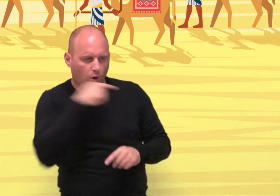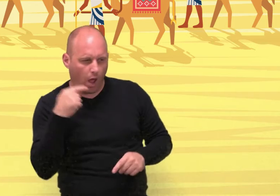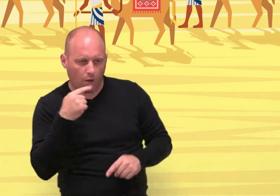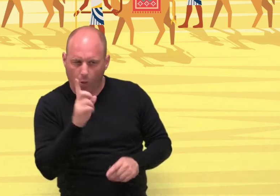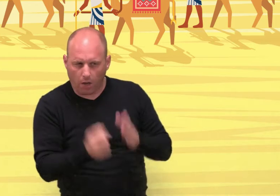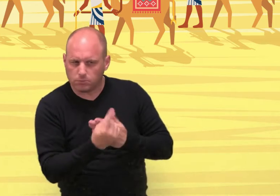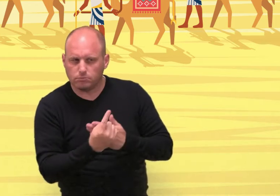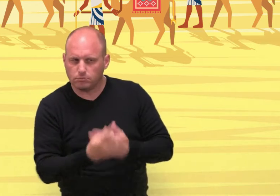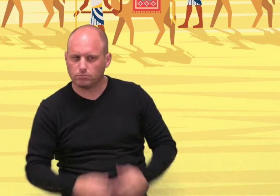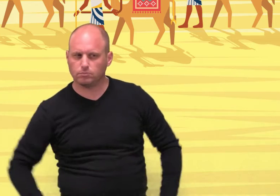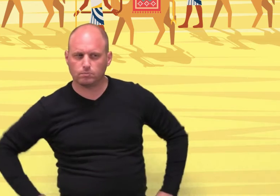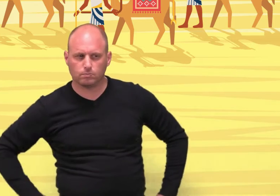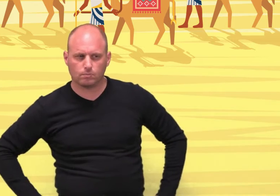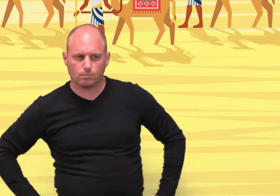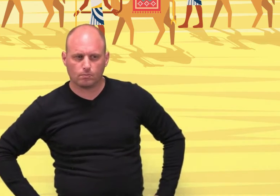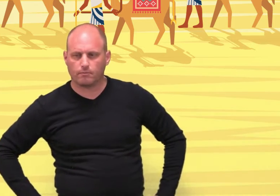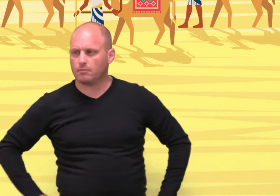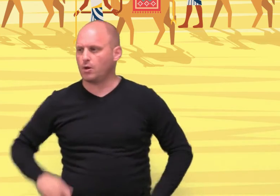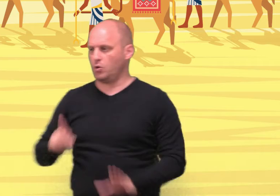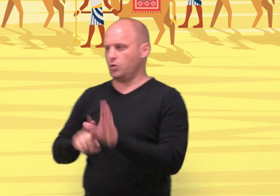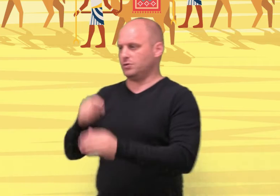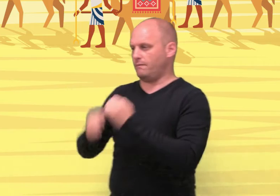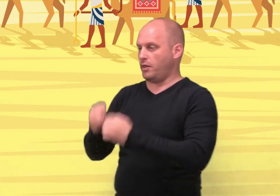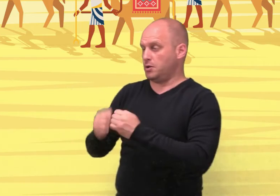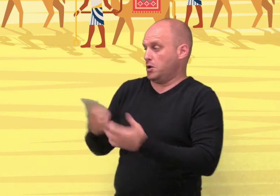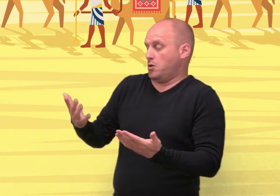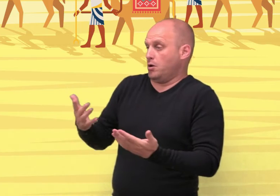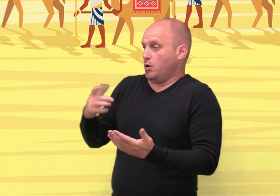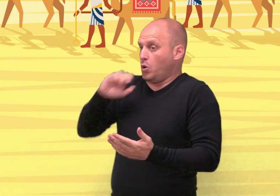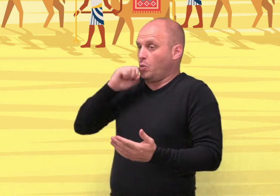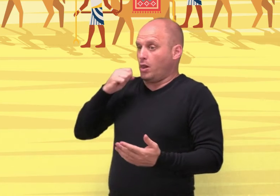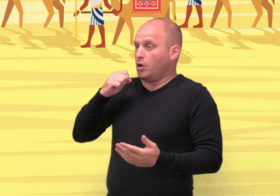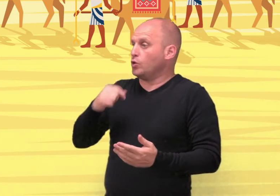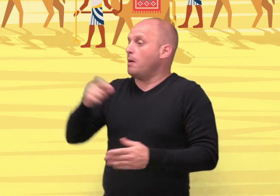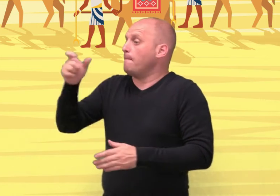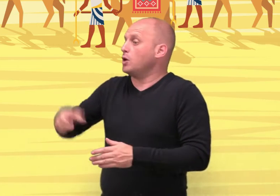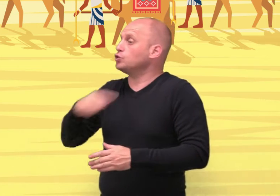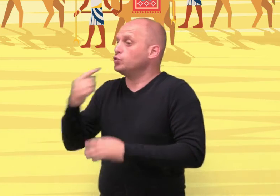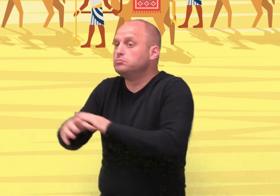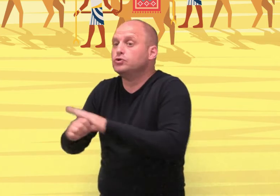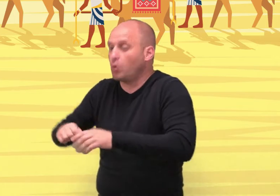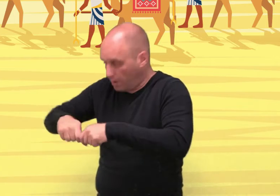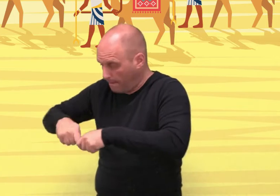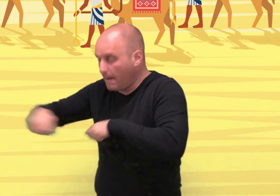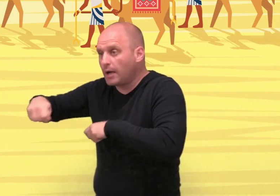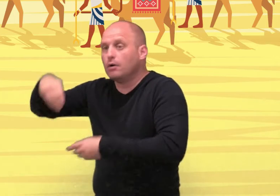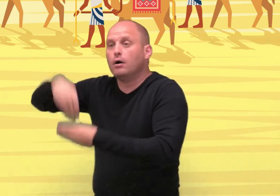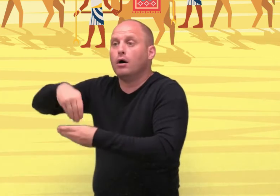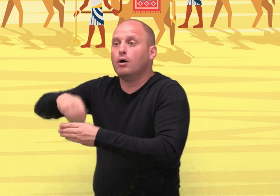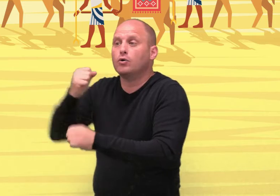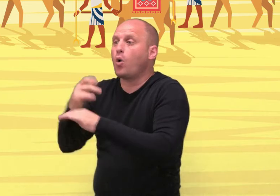They, Yusuf's brothers, said, "The penalty should be that he, in whose bag it is found, should be held for